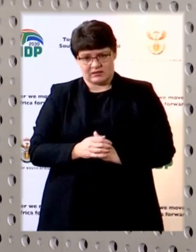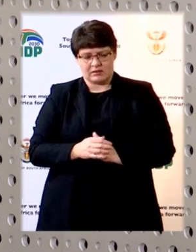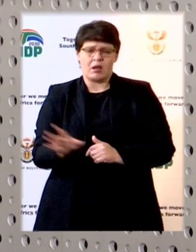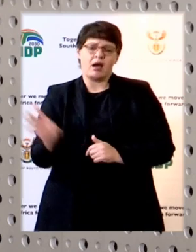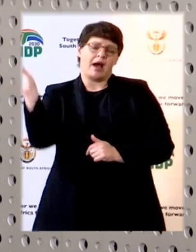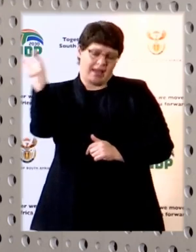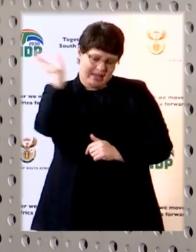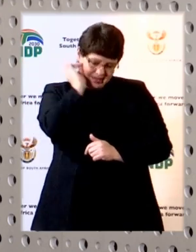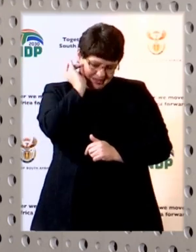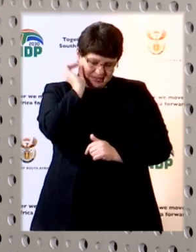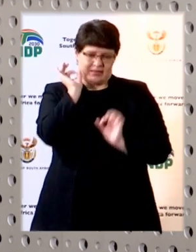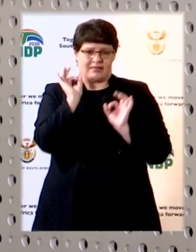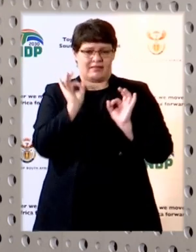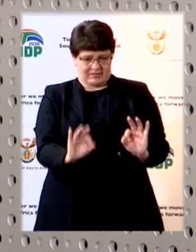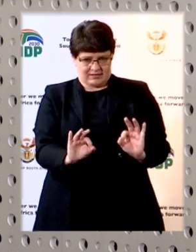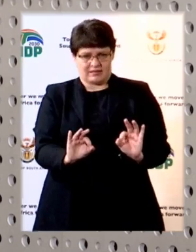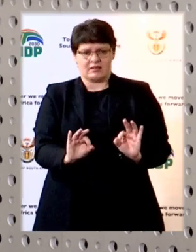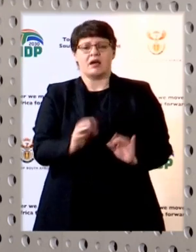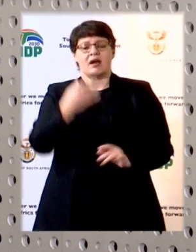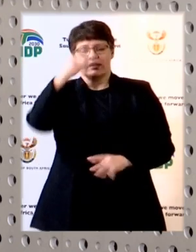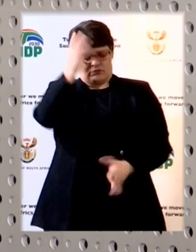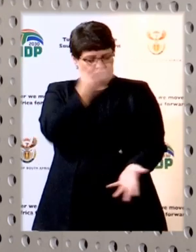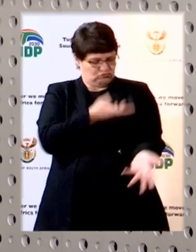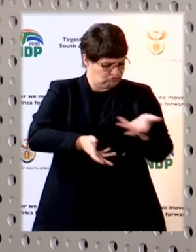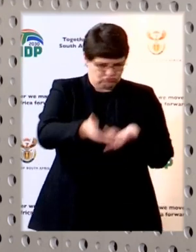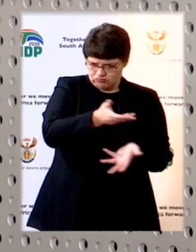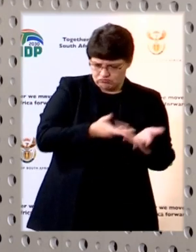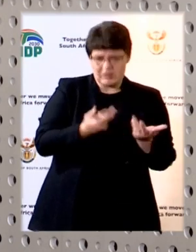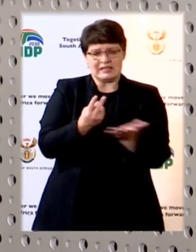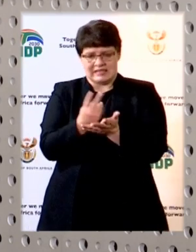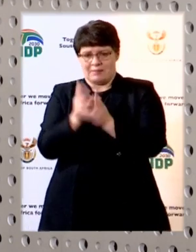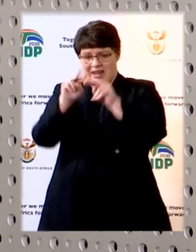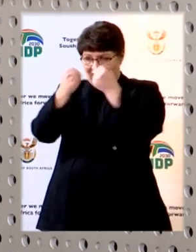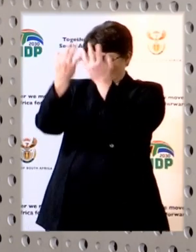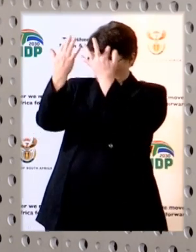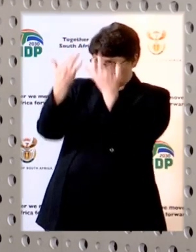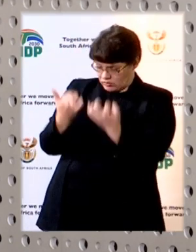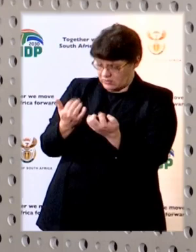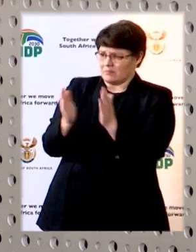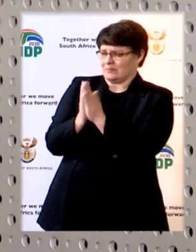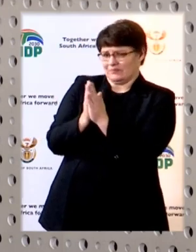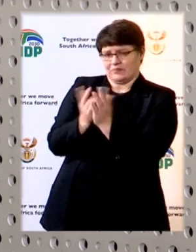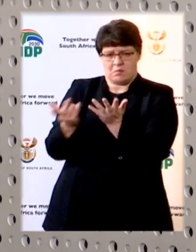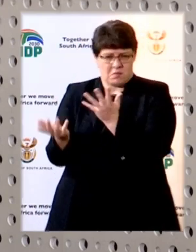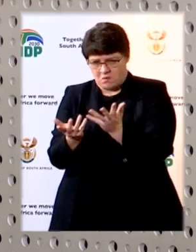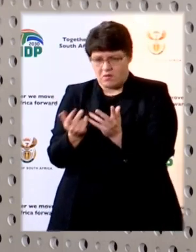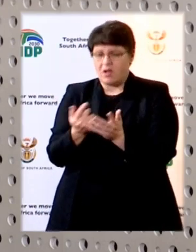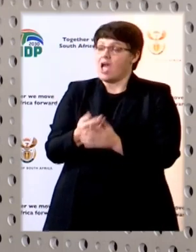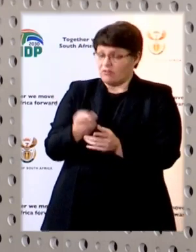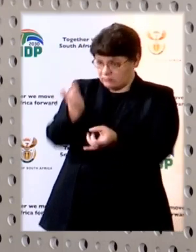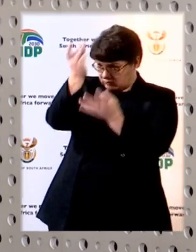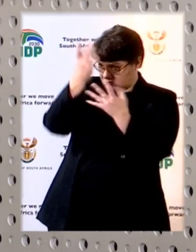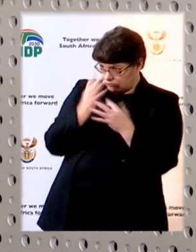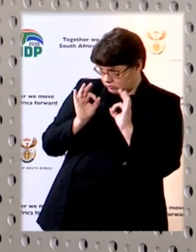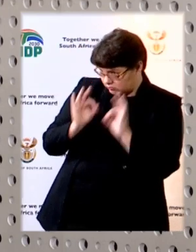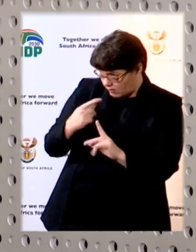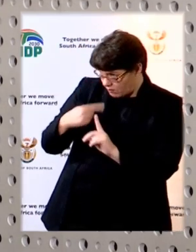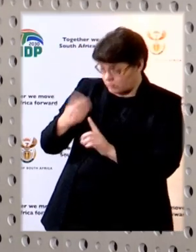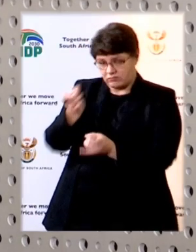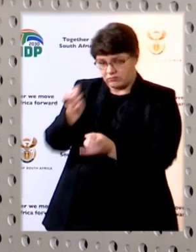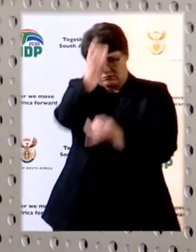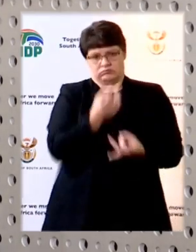have listened to that. We will process it in government and also engage with National Treasury. If we do have positive news, we'll come back